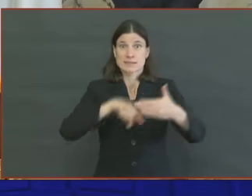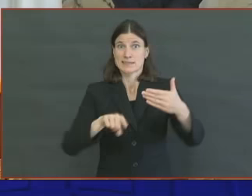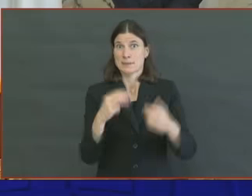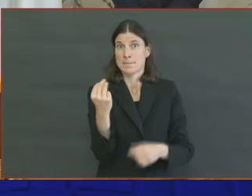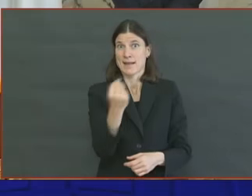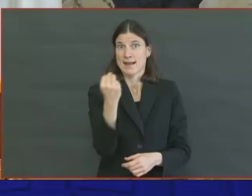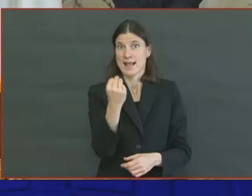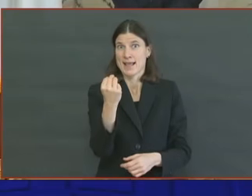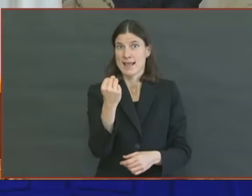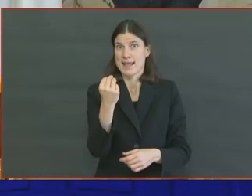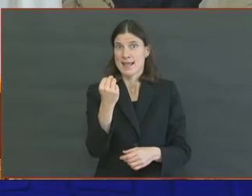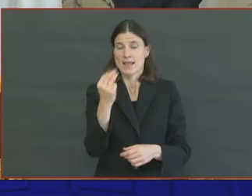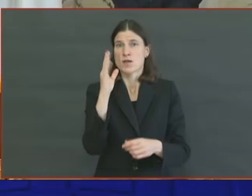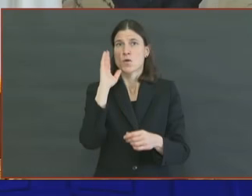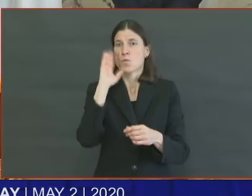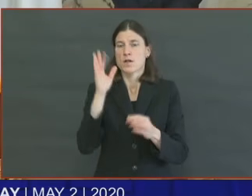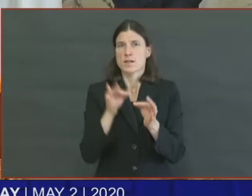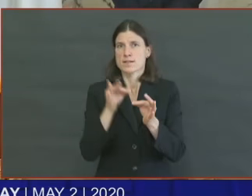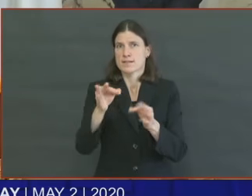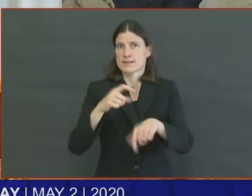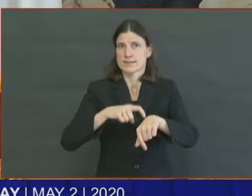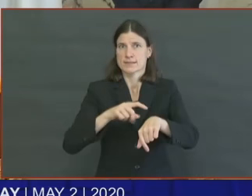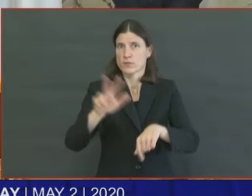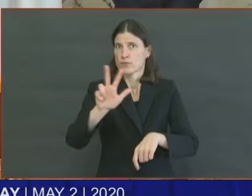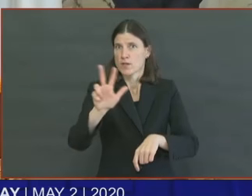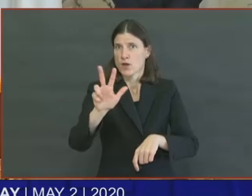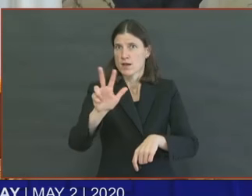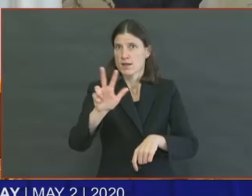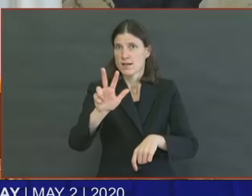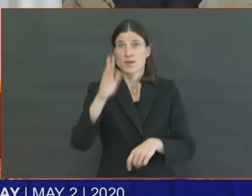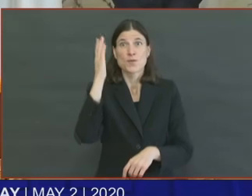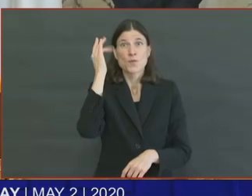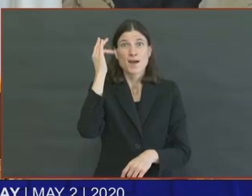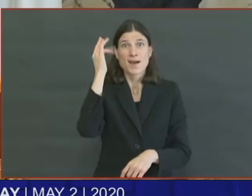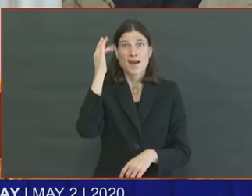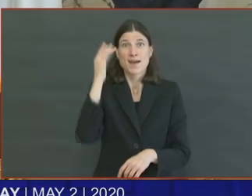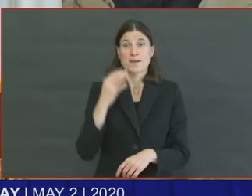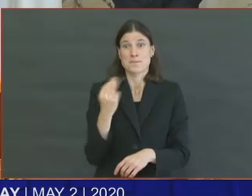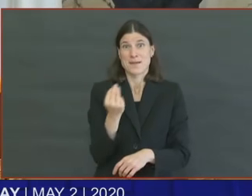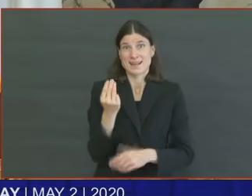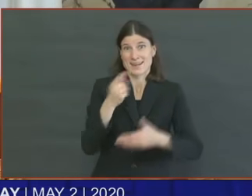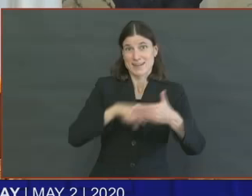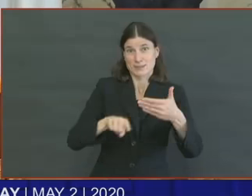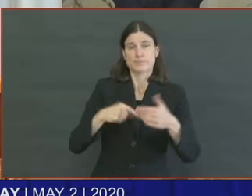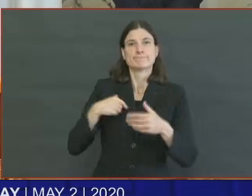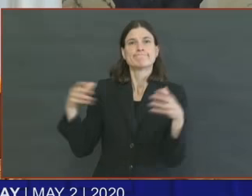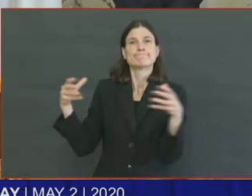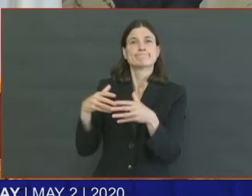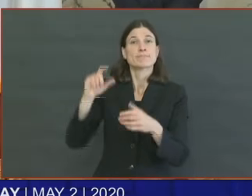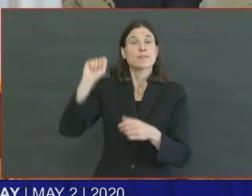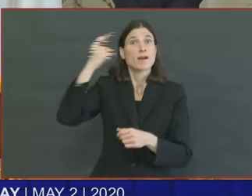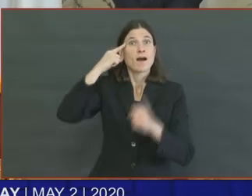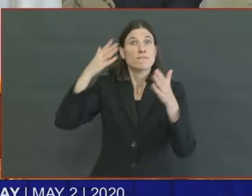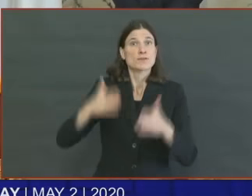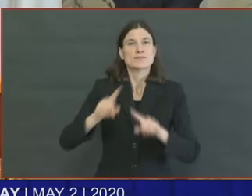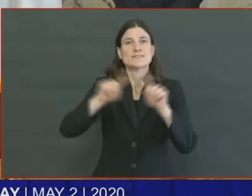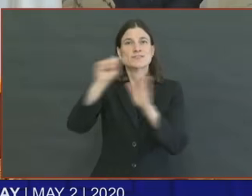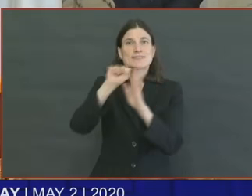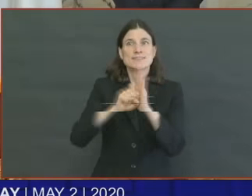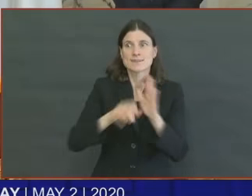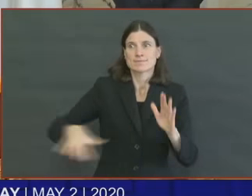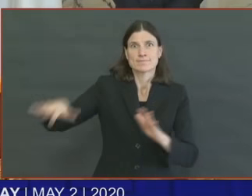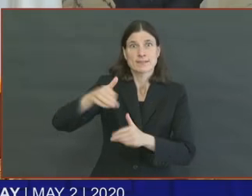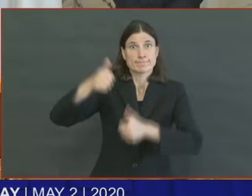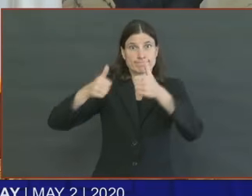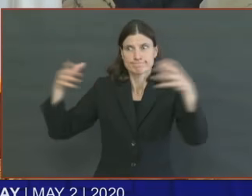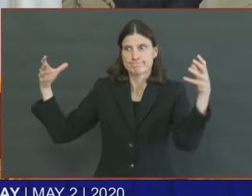a governor's call with the White House at 1 o'clock, which is important that I be on. So we're going to have our press conference at